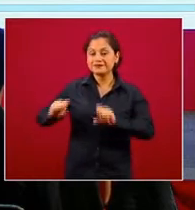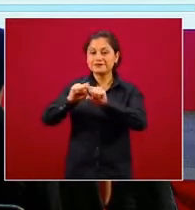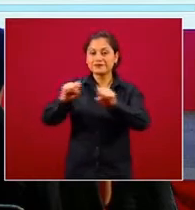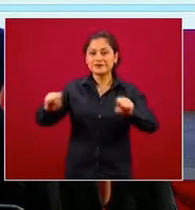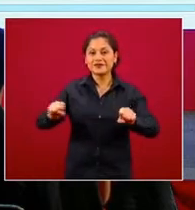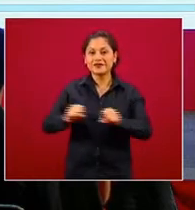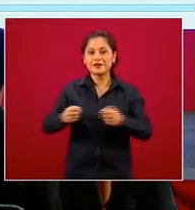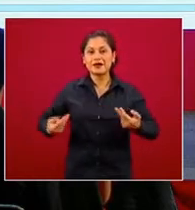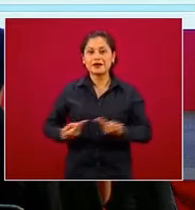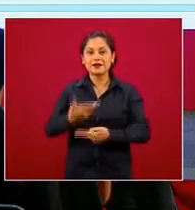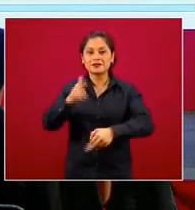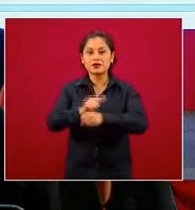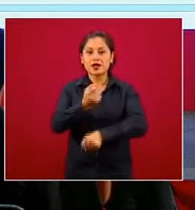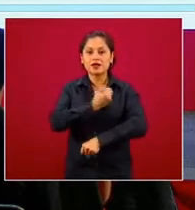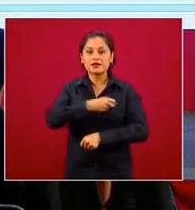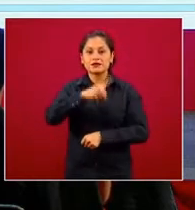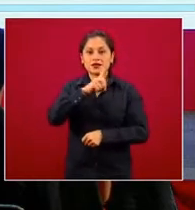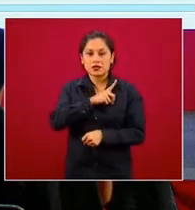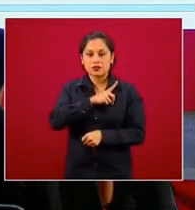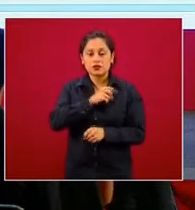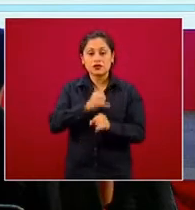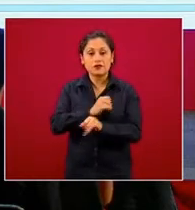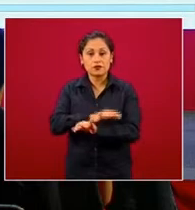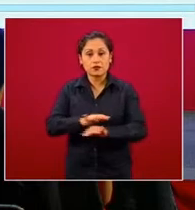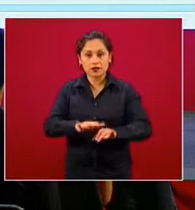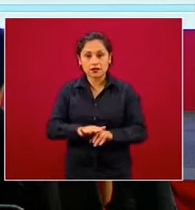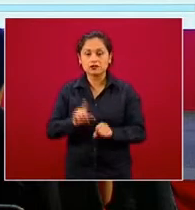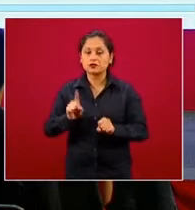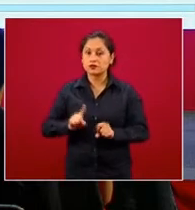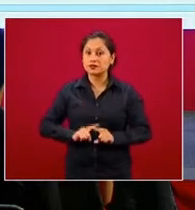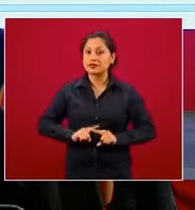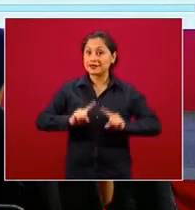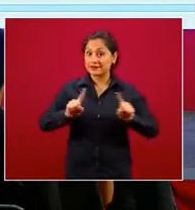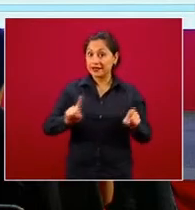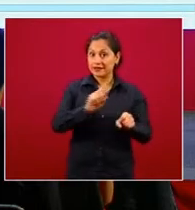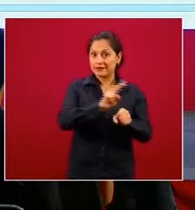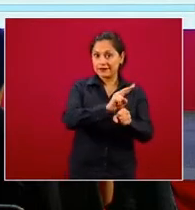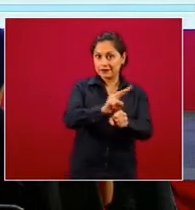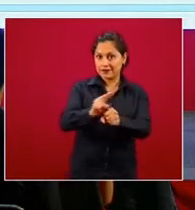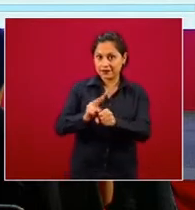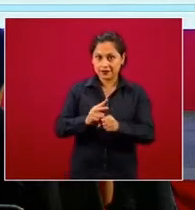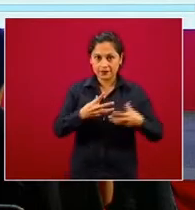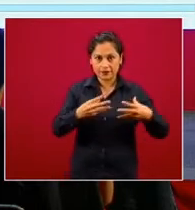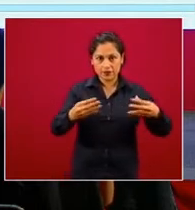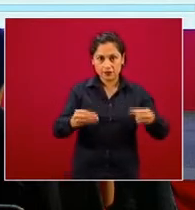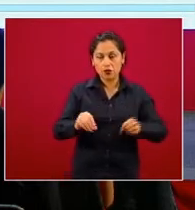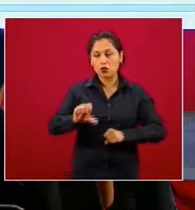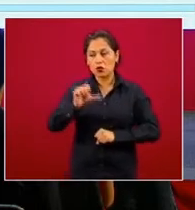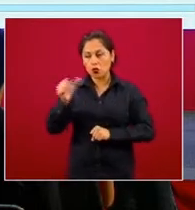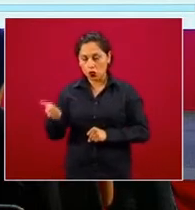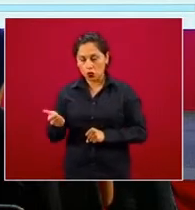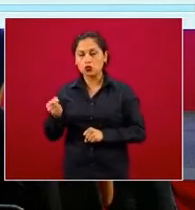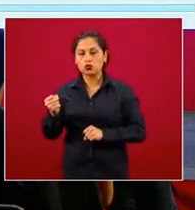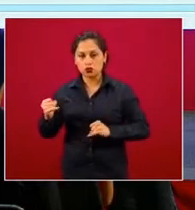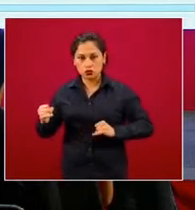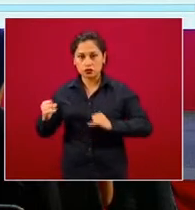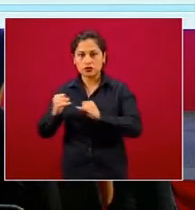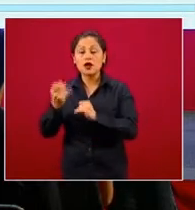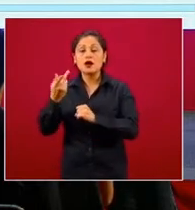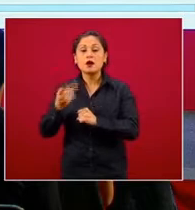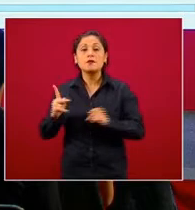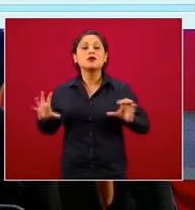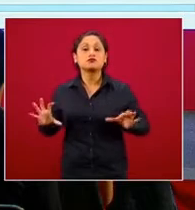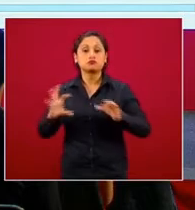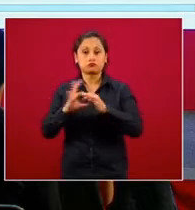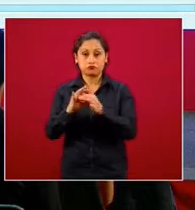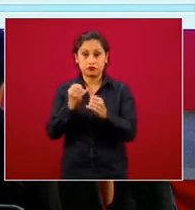that is different from epidemiological monitoring, but that also shares information between them.